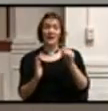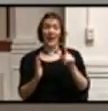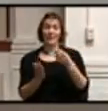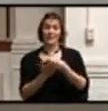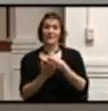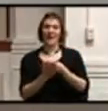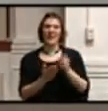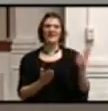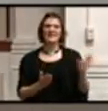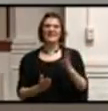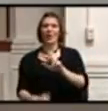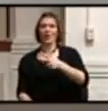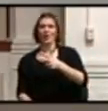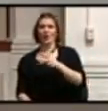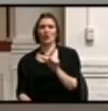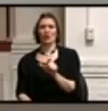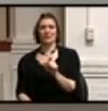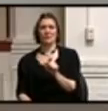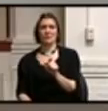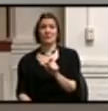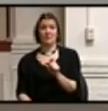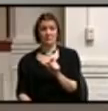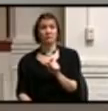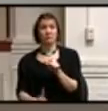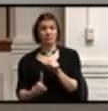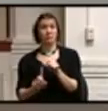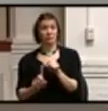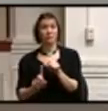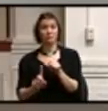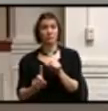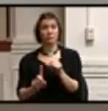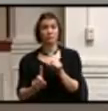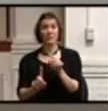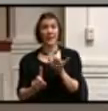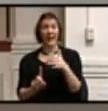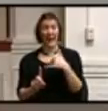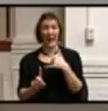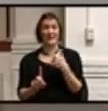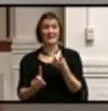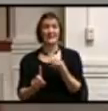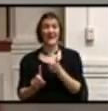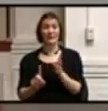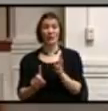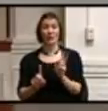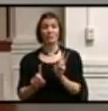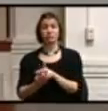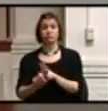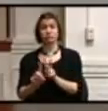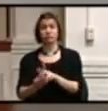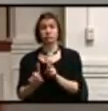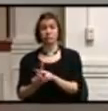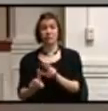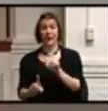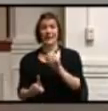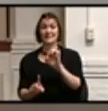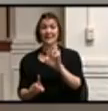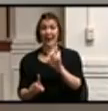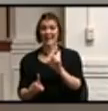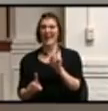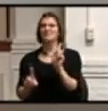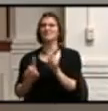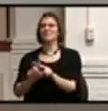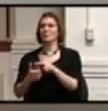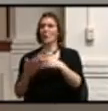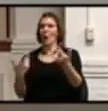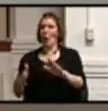fund, the third fund over, had a fairly large assigned fund balance, and that's assigned to capital